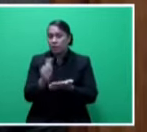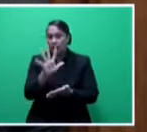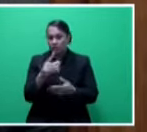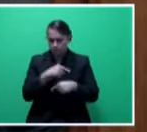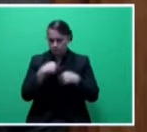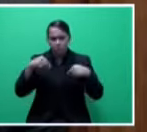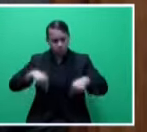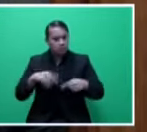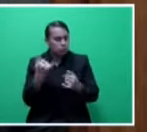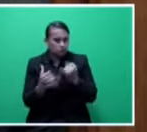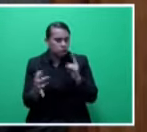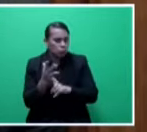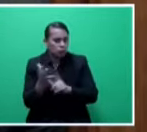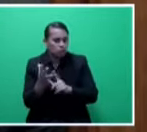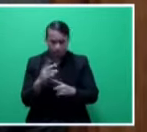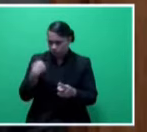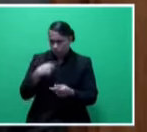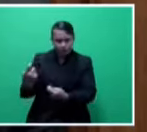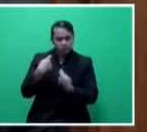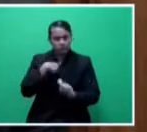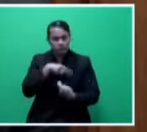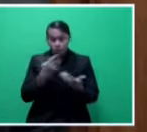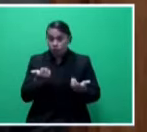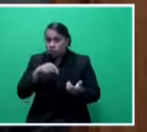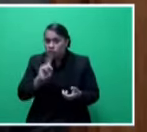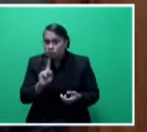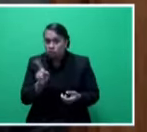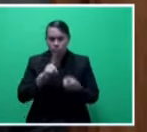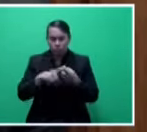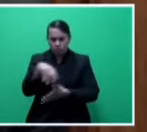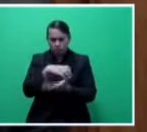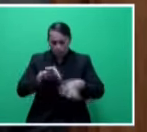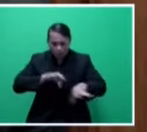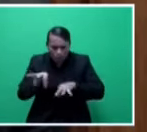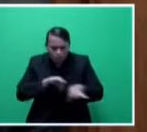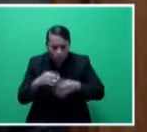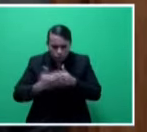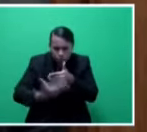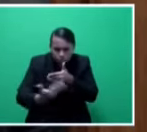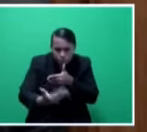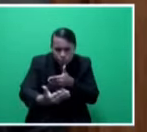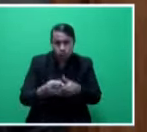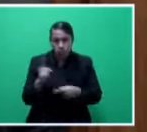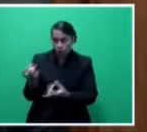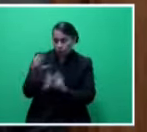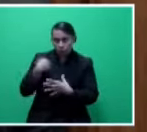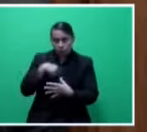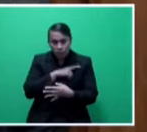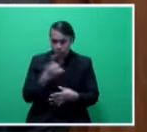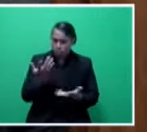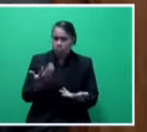Use of the radars, the competence of the forecasters, and the manner in which they organize themselves led to very accurate forecasting.